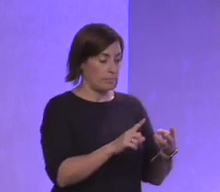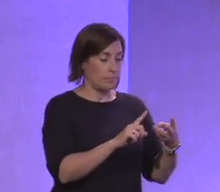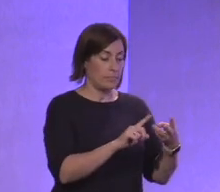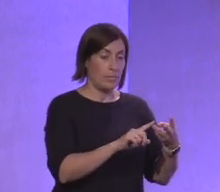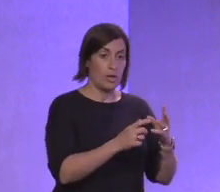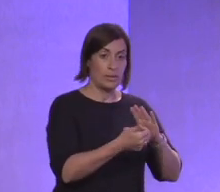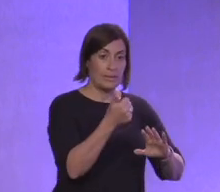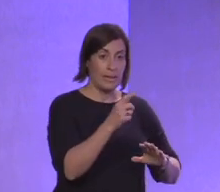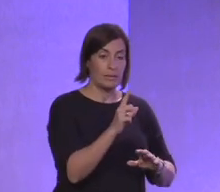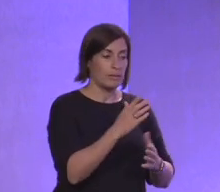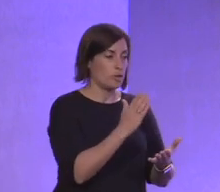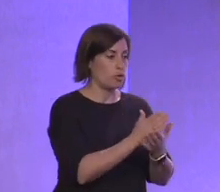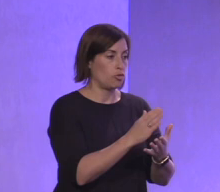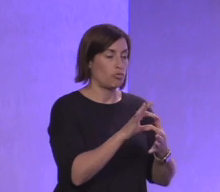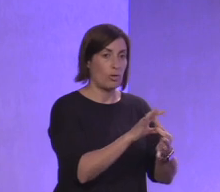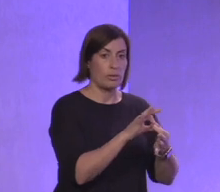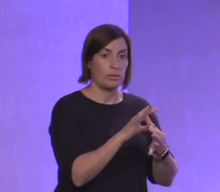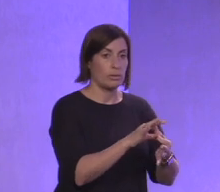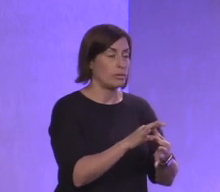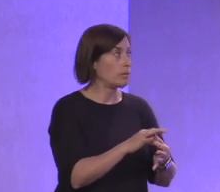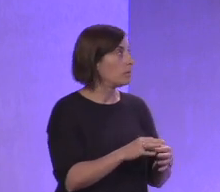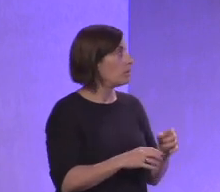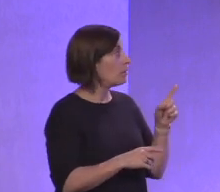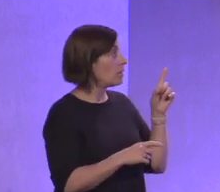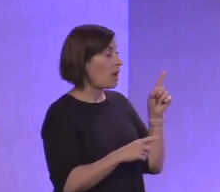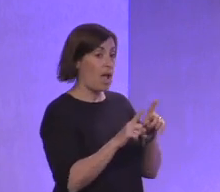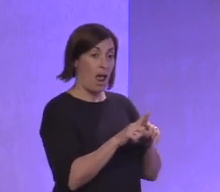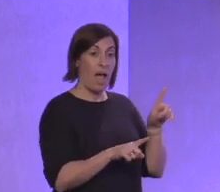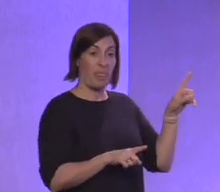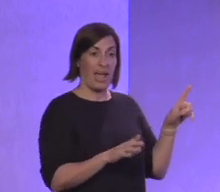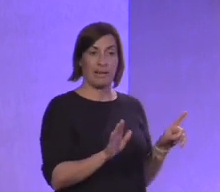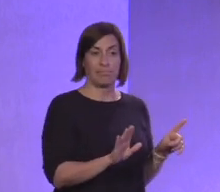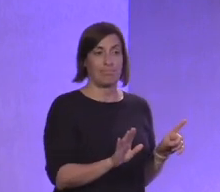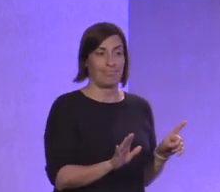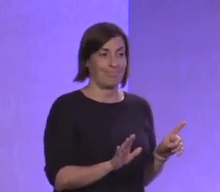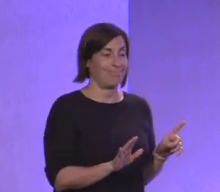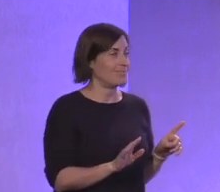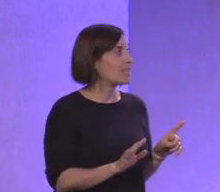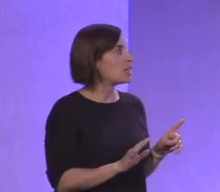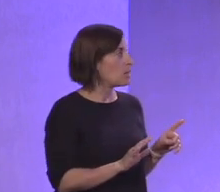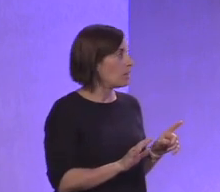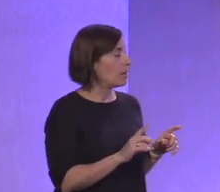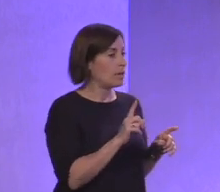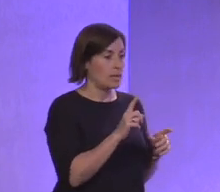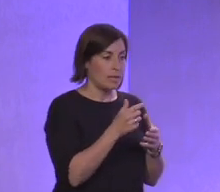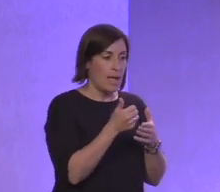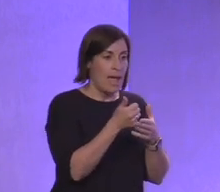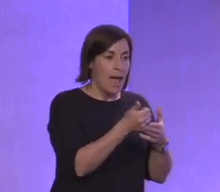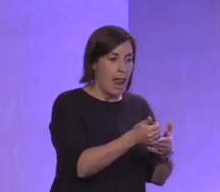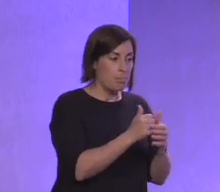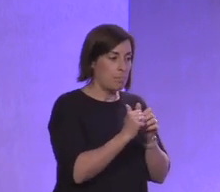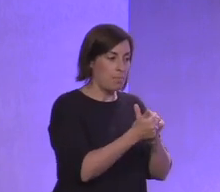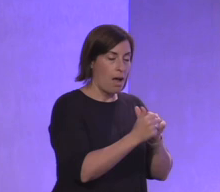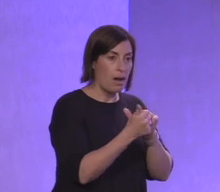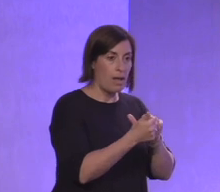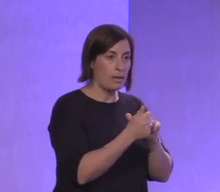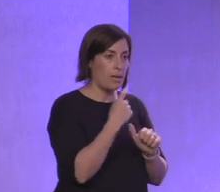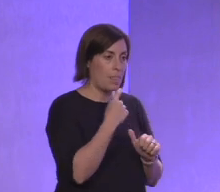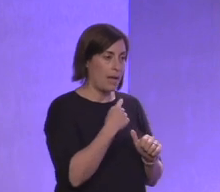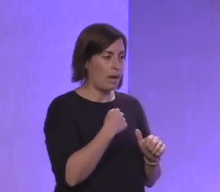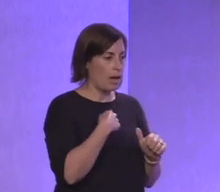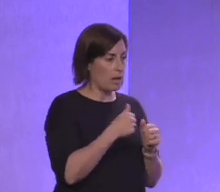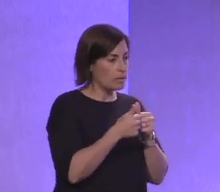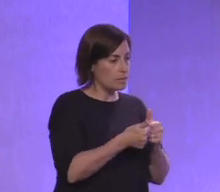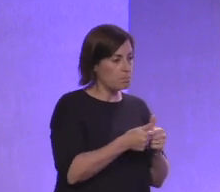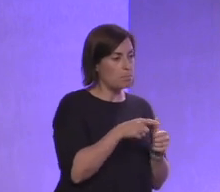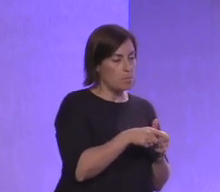thing is about building trust. Now, I don't necessarily recommend this method, but it is all about helping your partner feel that you've got their best interests